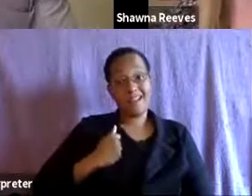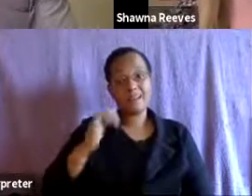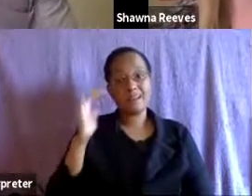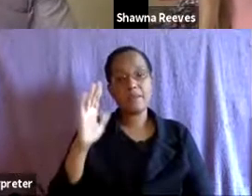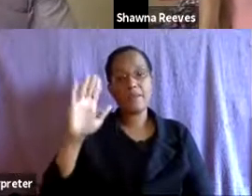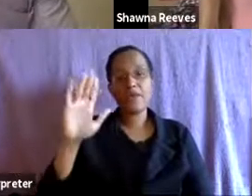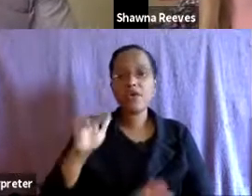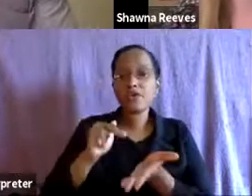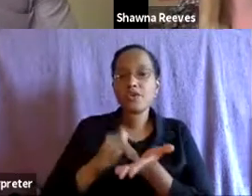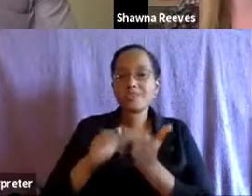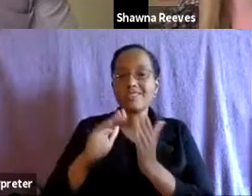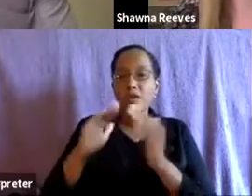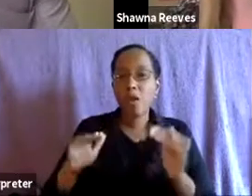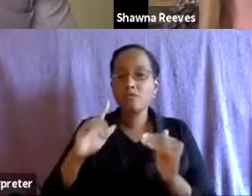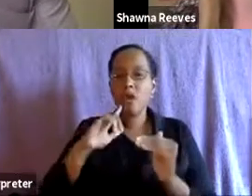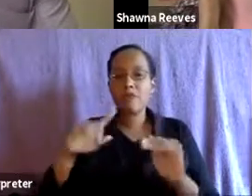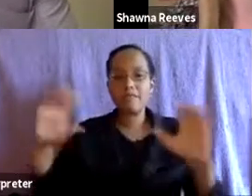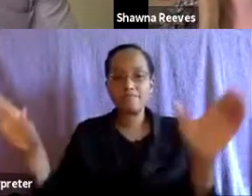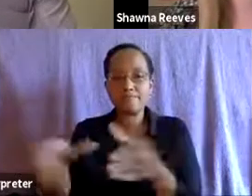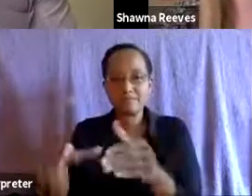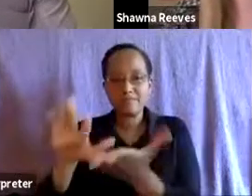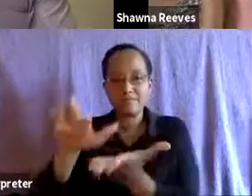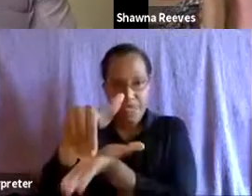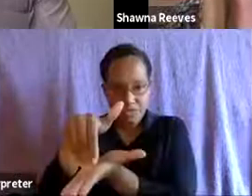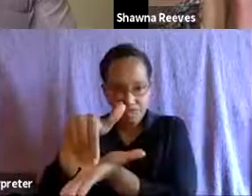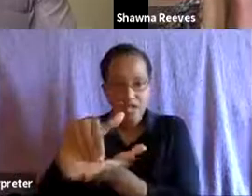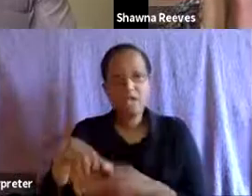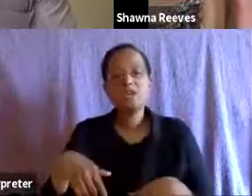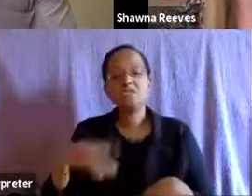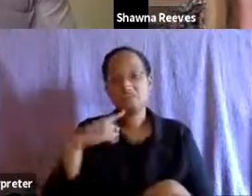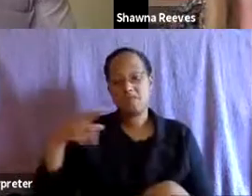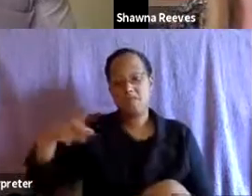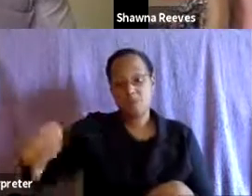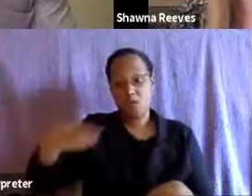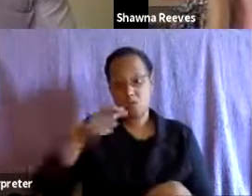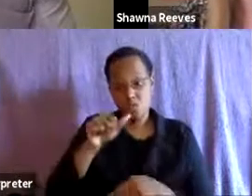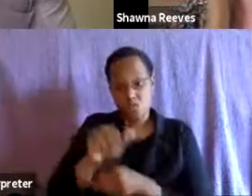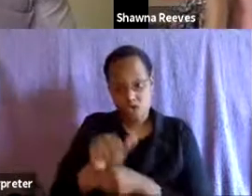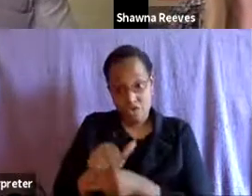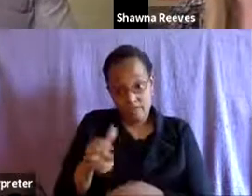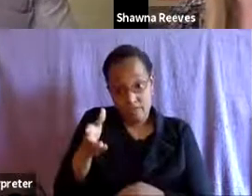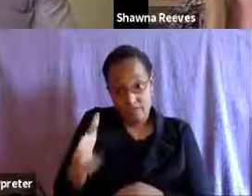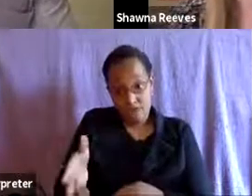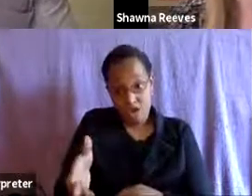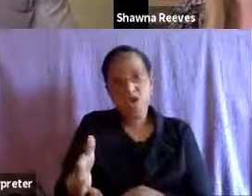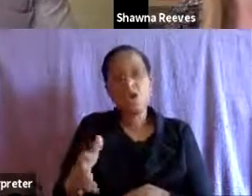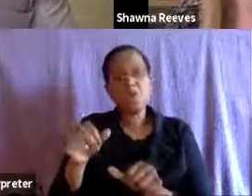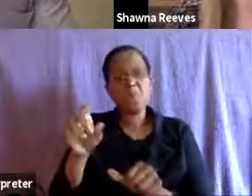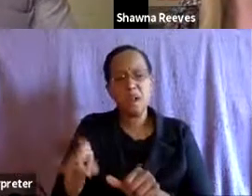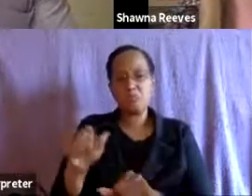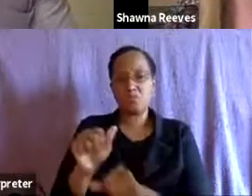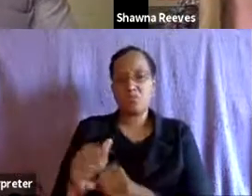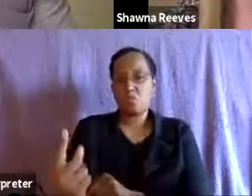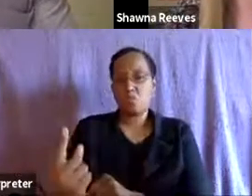one facility. I know that in, it was in Ontario, I believe, Canada, one part of Canada, where they